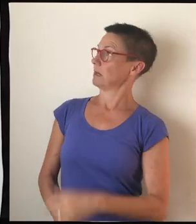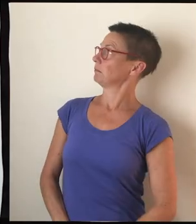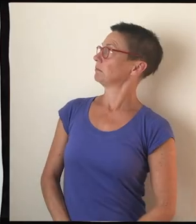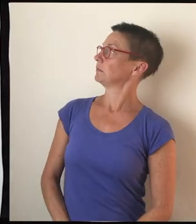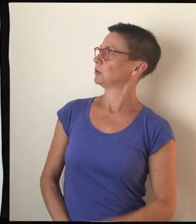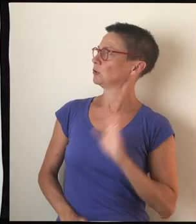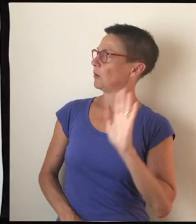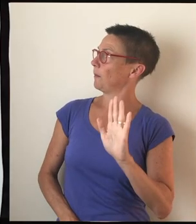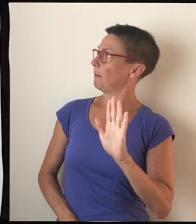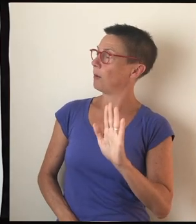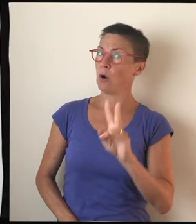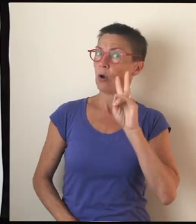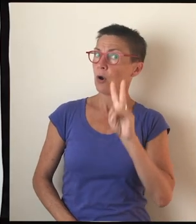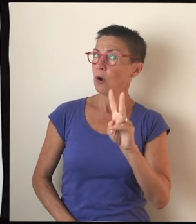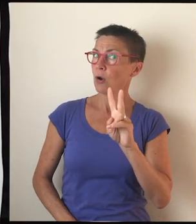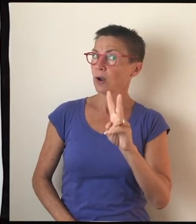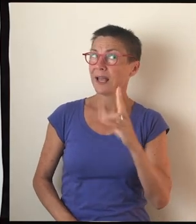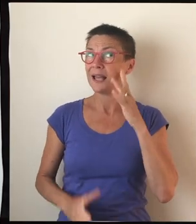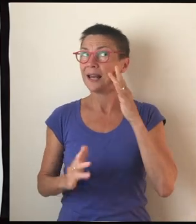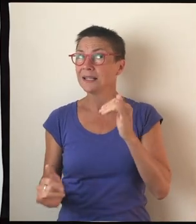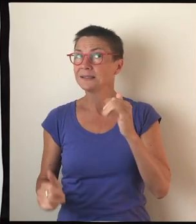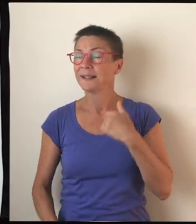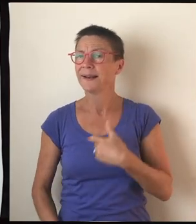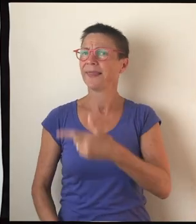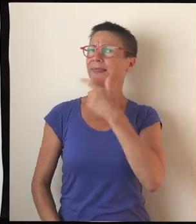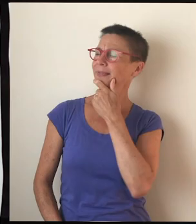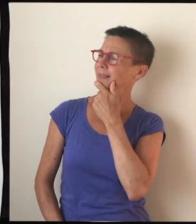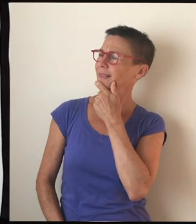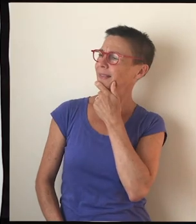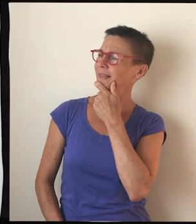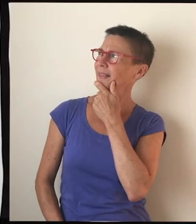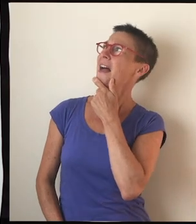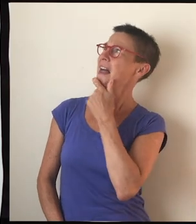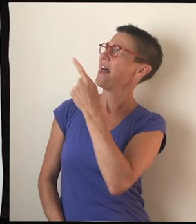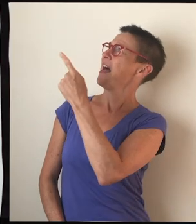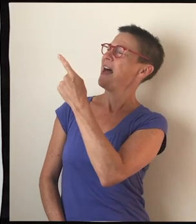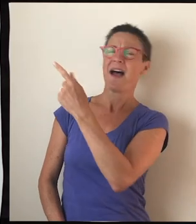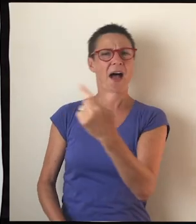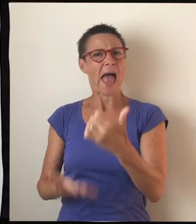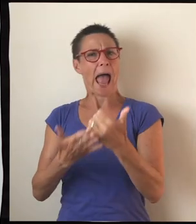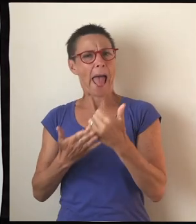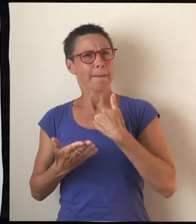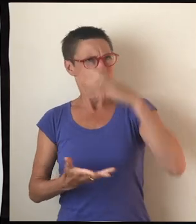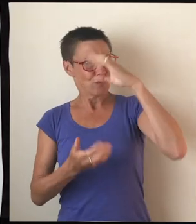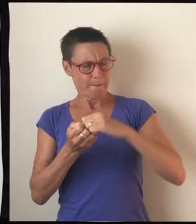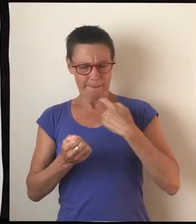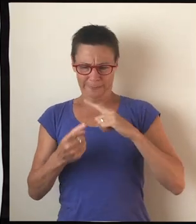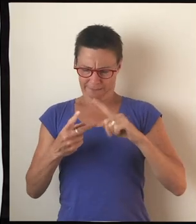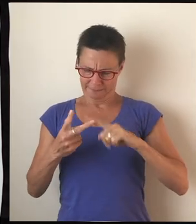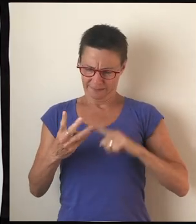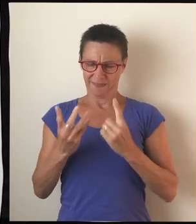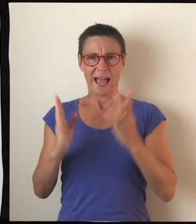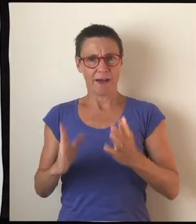go. You gotta stop. Look, listen and think. That's going to help me cross the road a whole